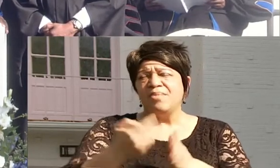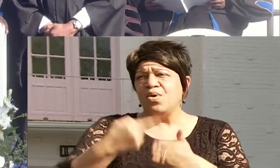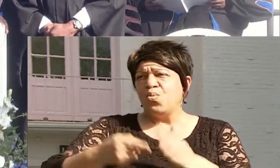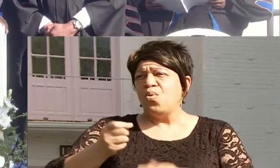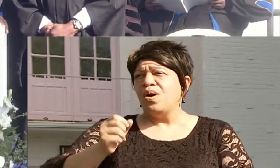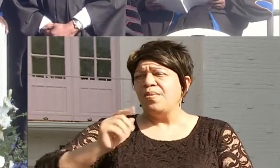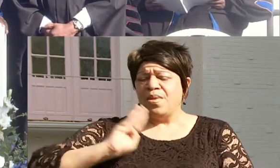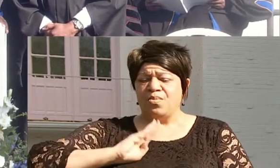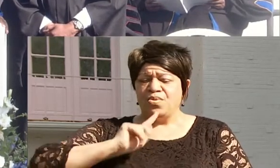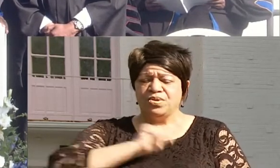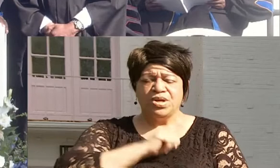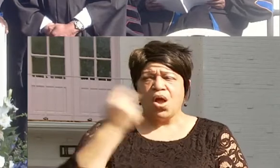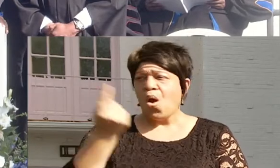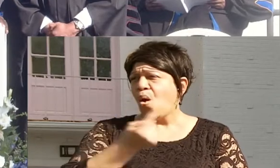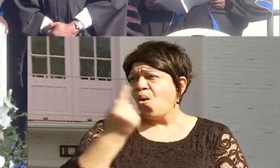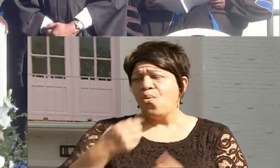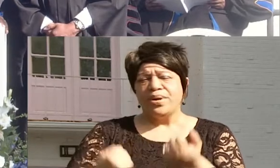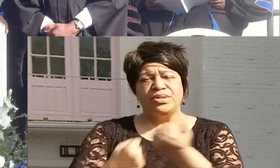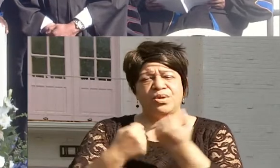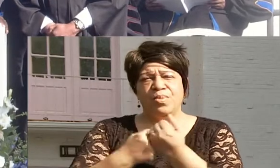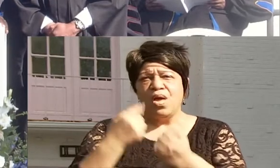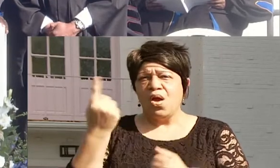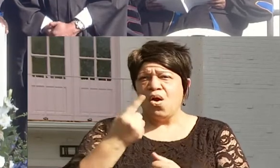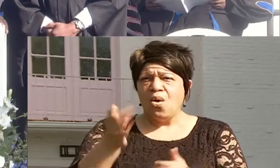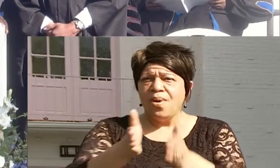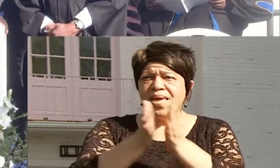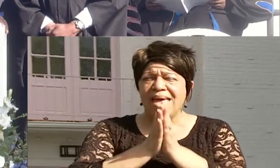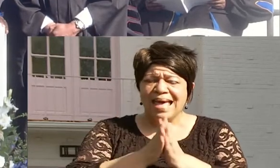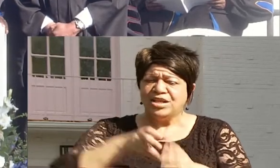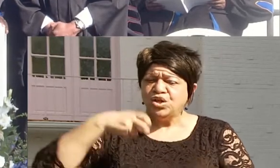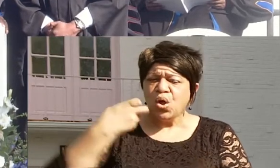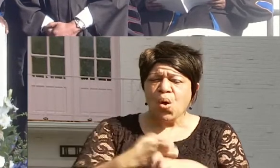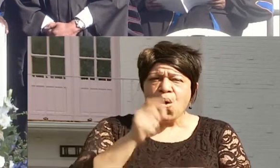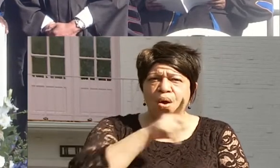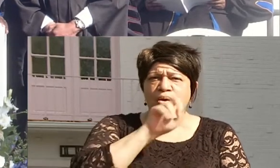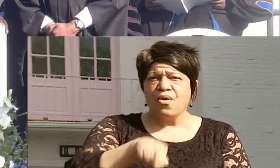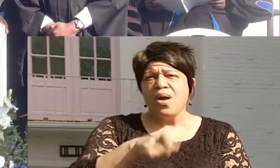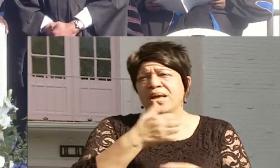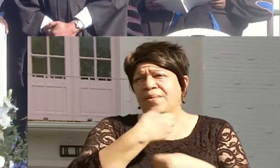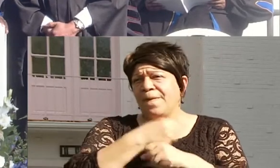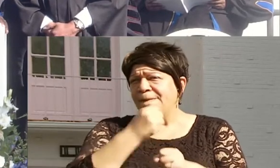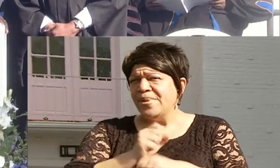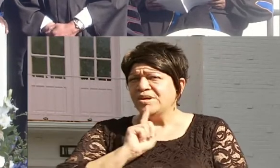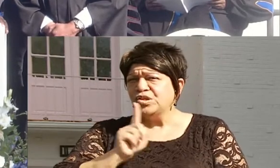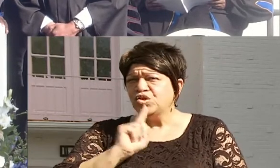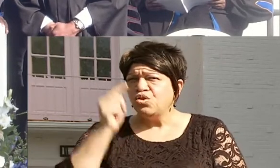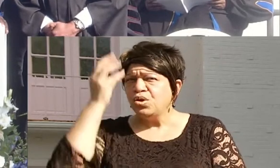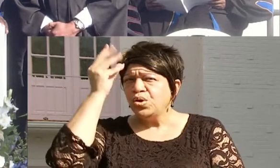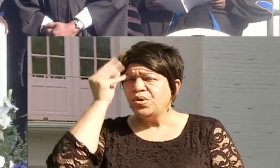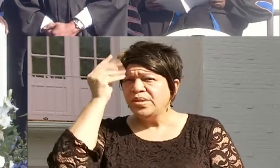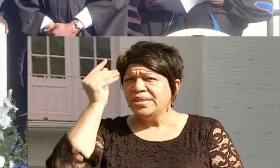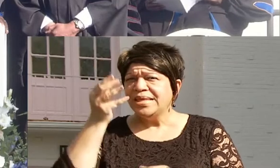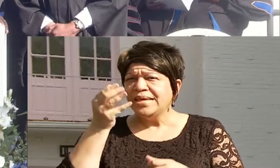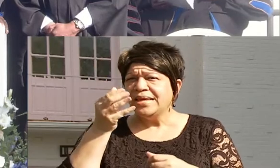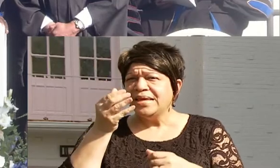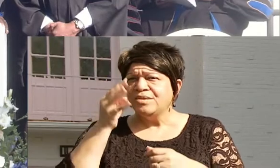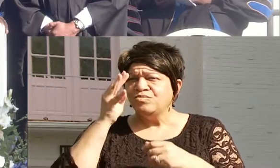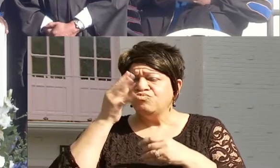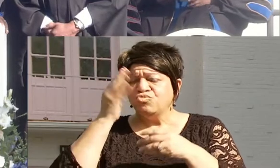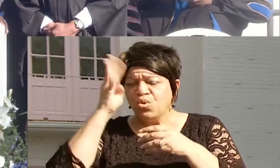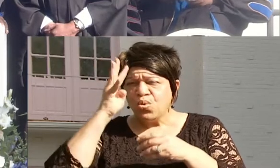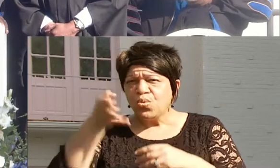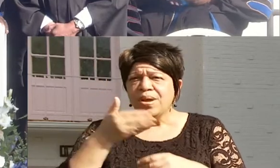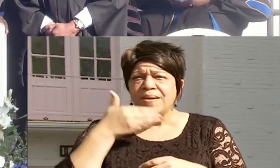Always supportive, always asking really tough questions and making sure we're thinking forward, but really has been a great supporter of the